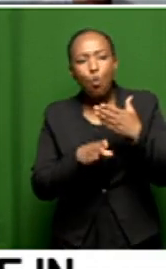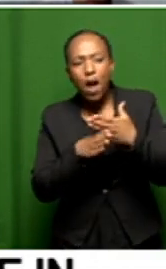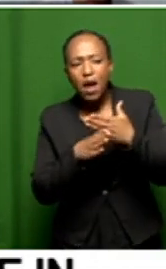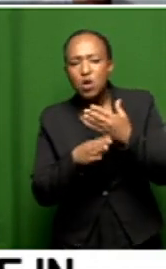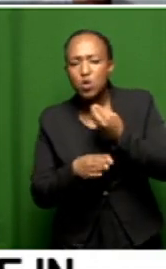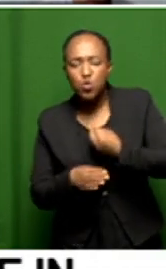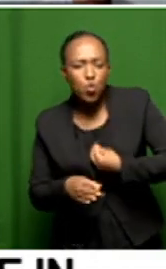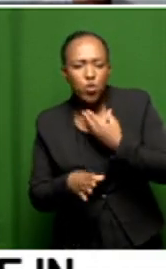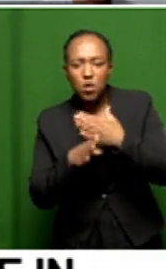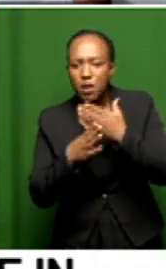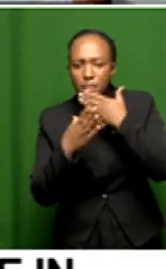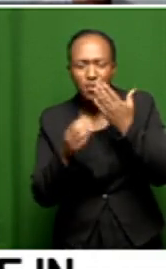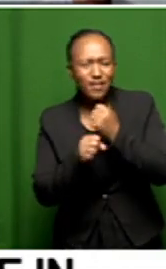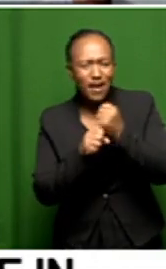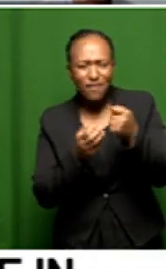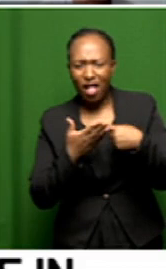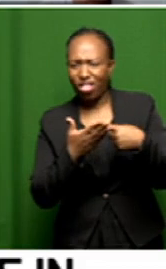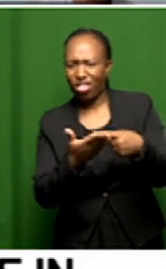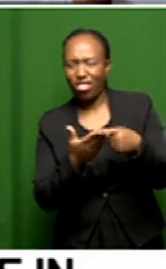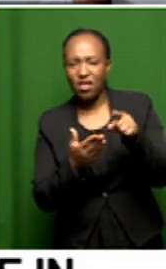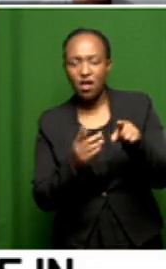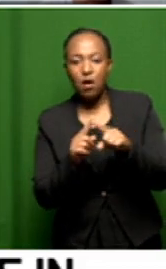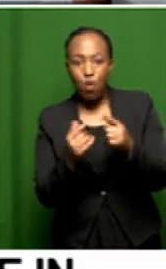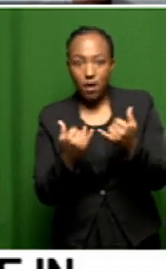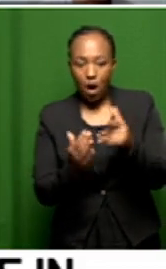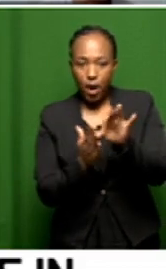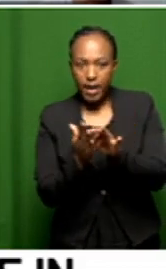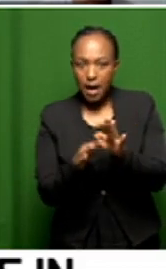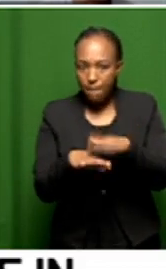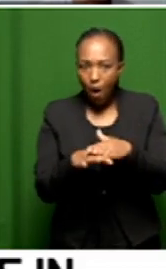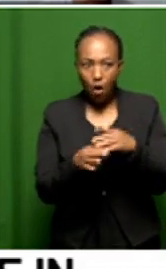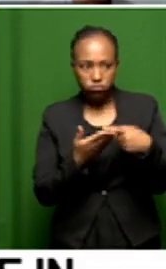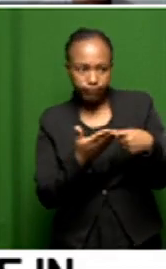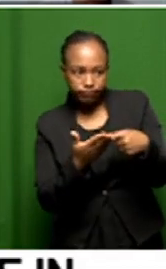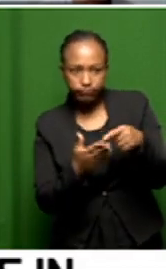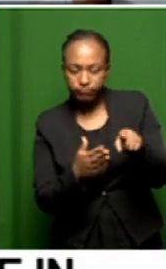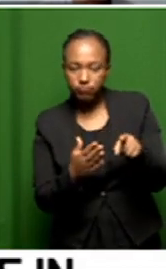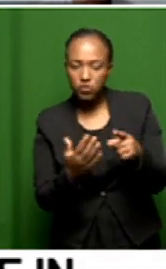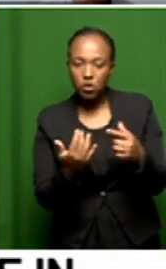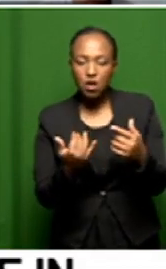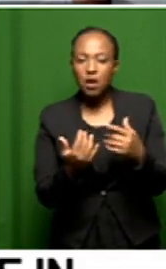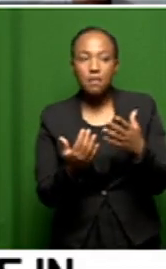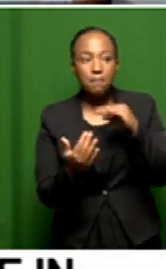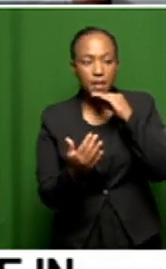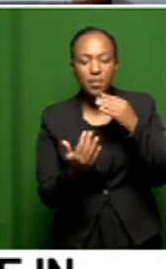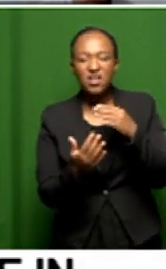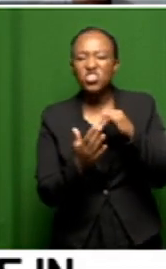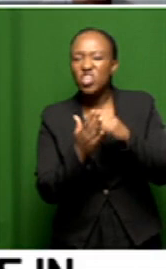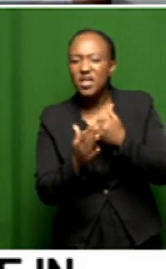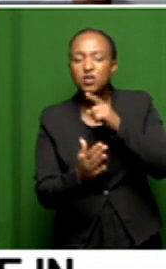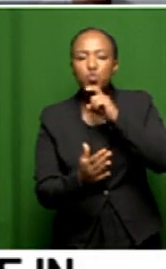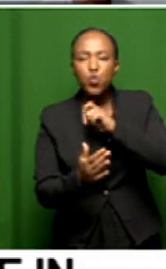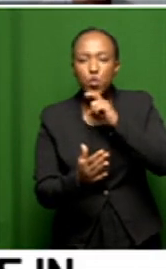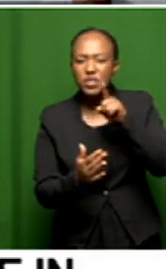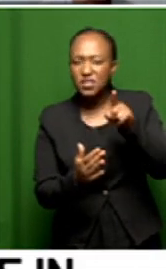unemployment. They do not necessarily engage as much as they do when it's elections. So it's more like a thing of they're just using it as a